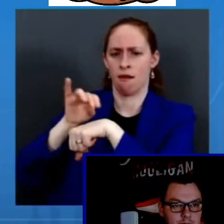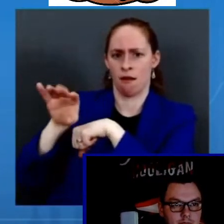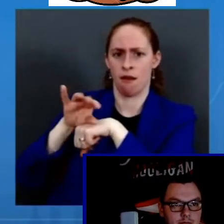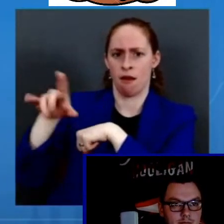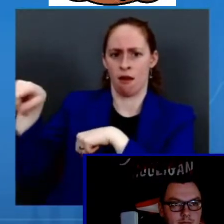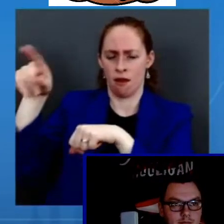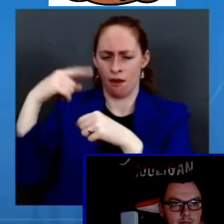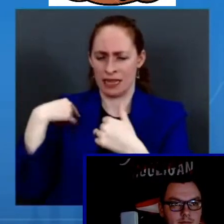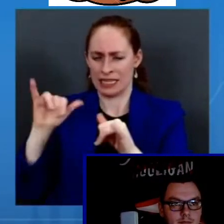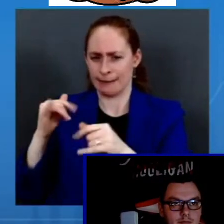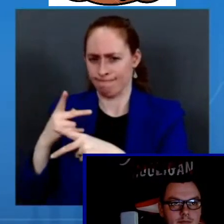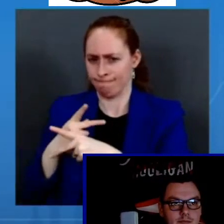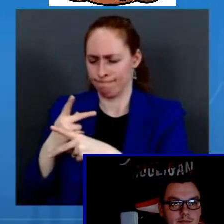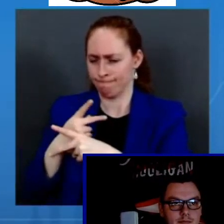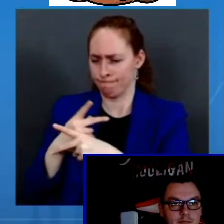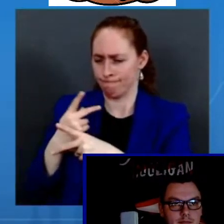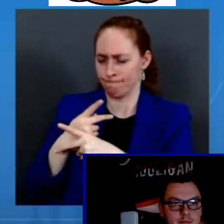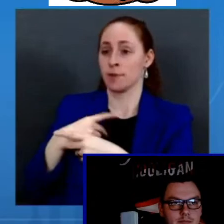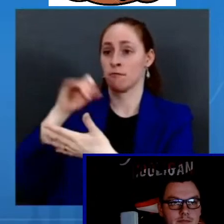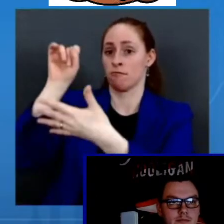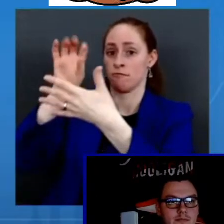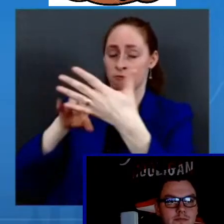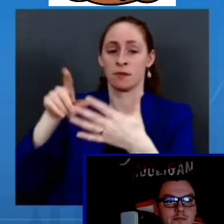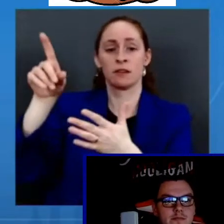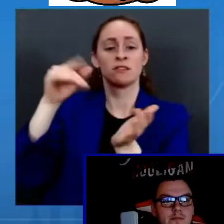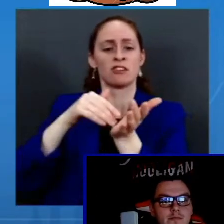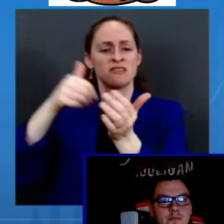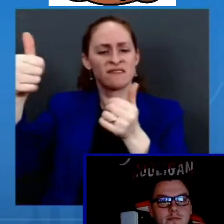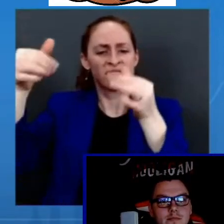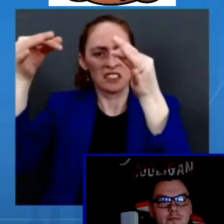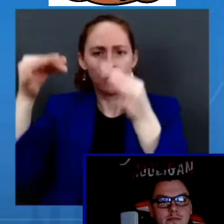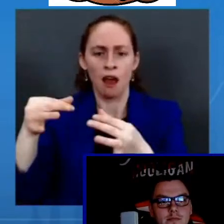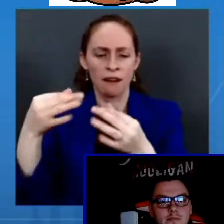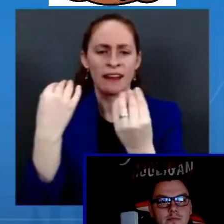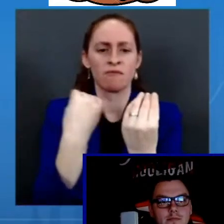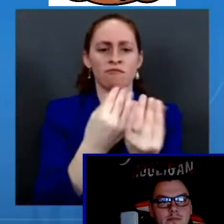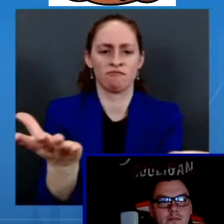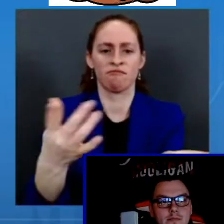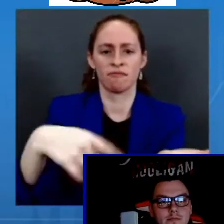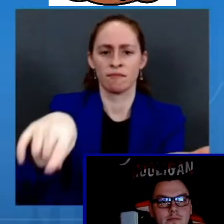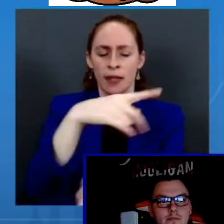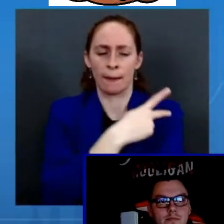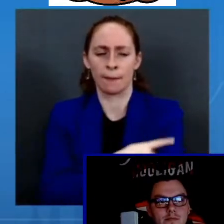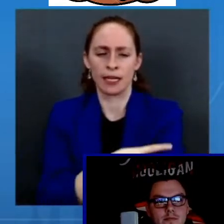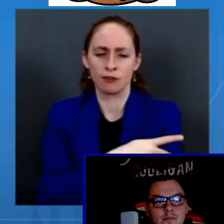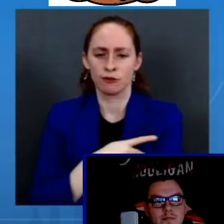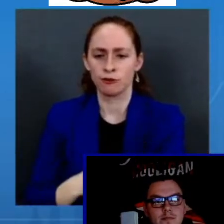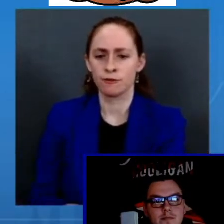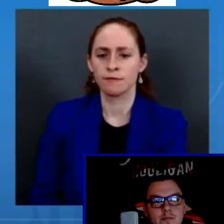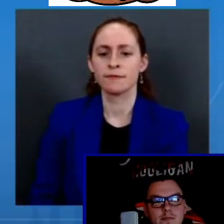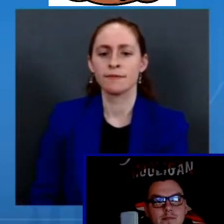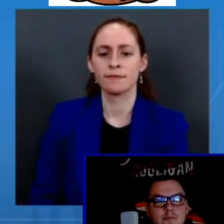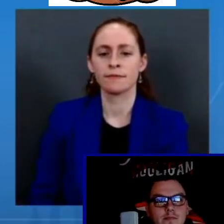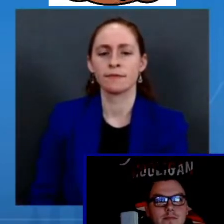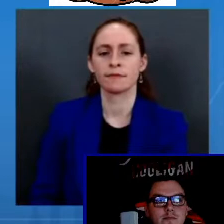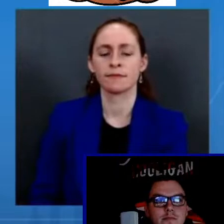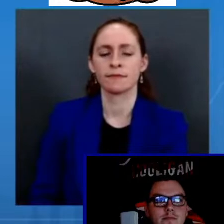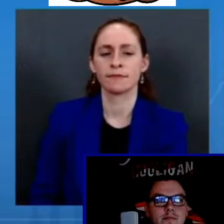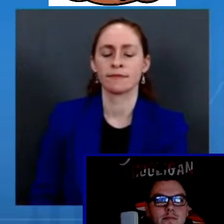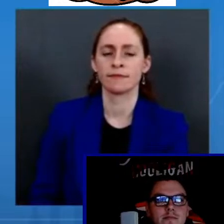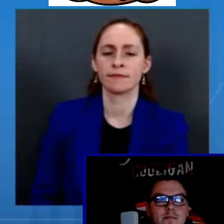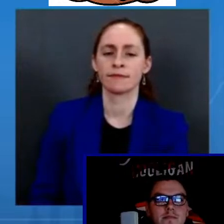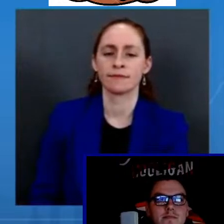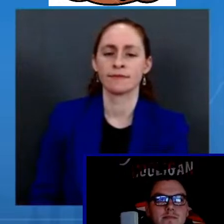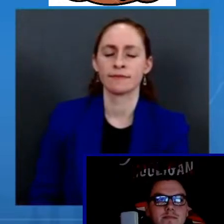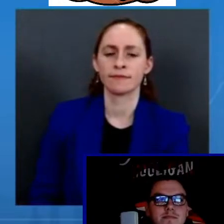Can you hear me? Yes. Yep. Okay, thank you for taking my question, and it's for Dr. Walensky. And my question